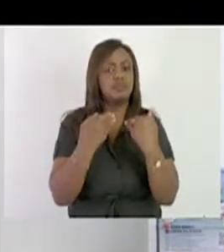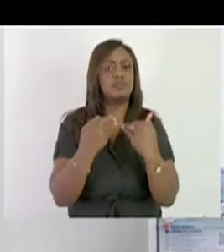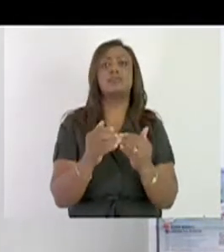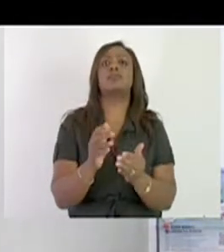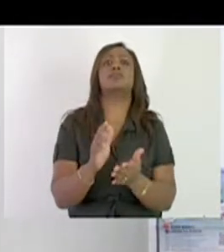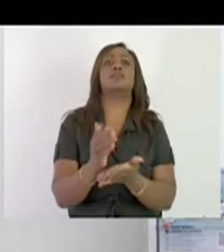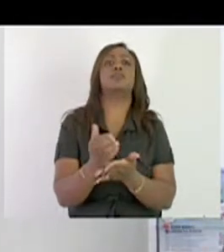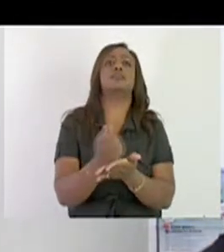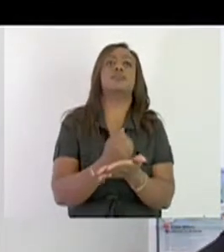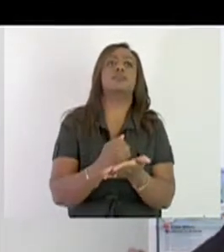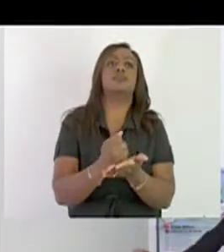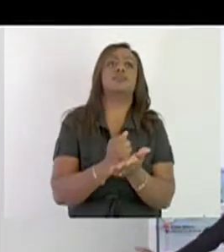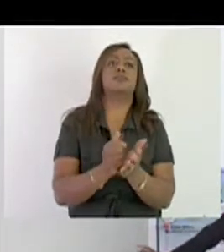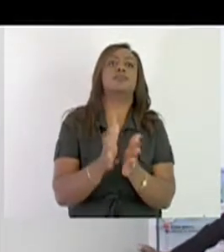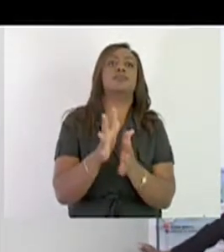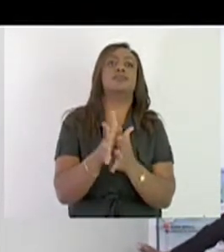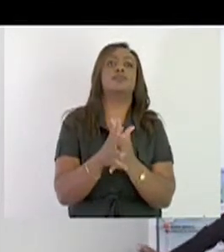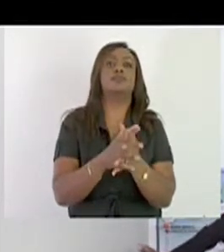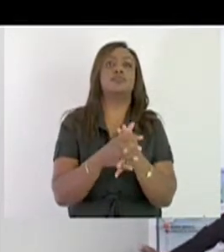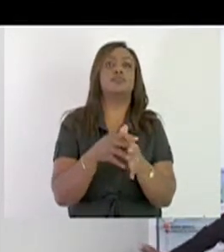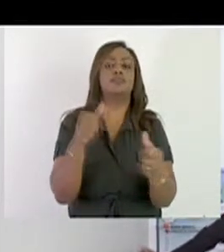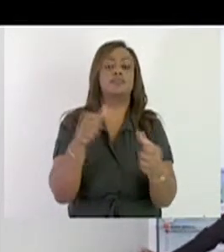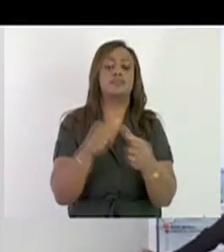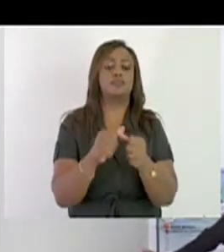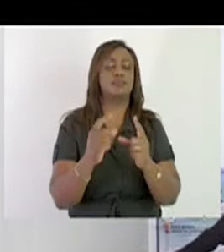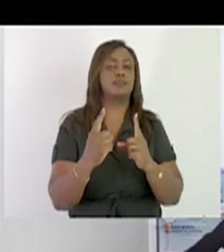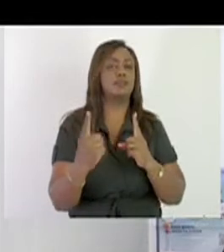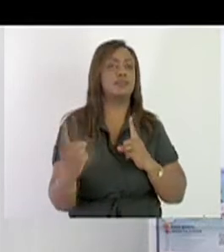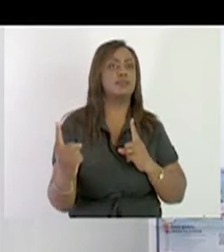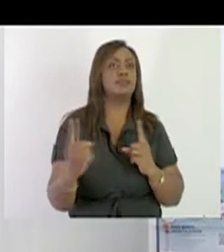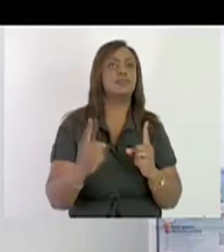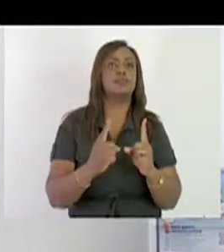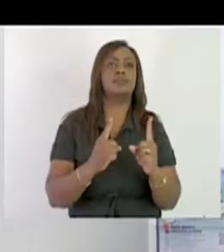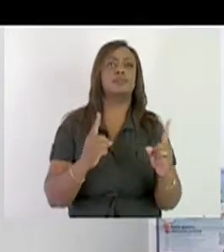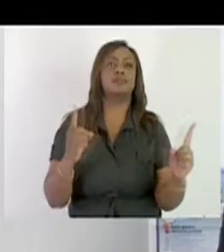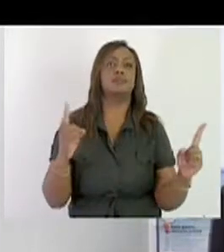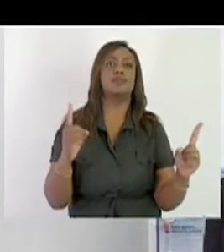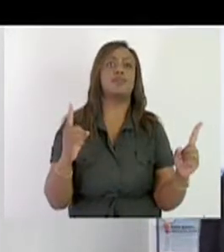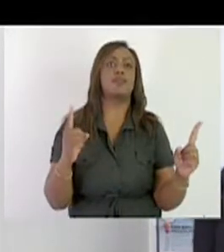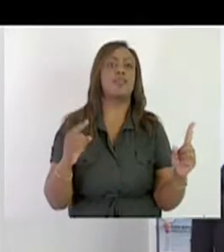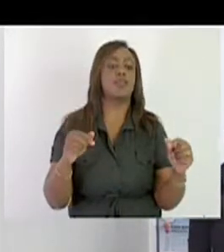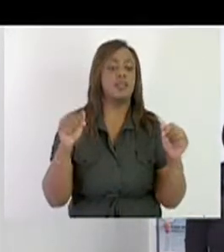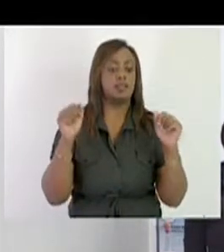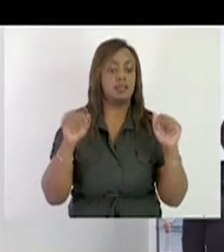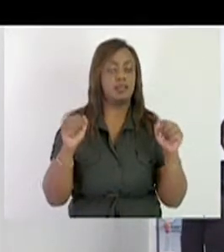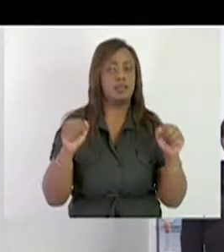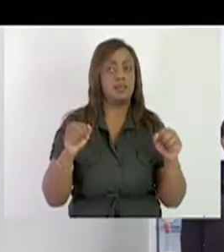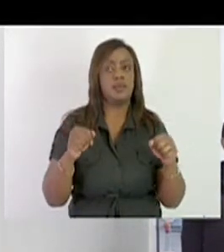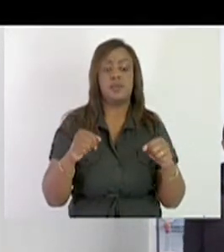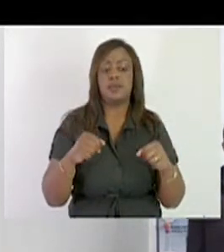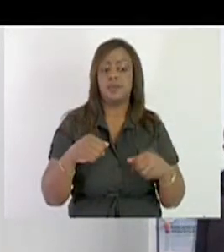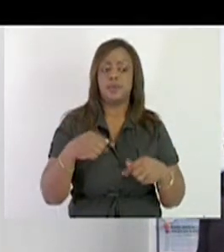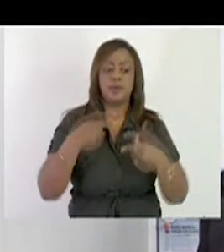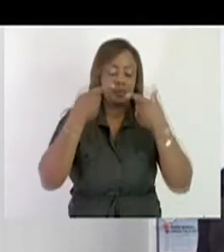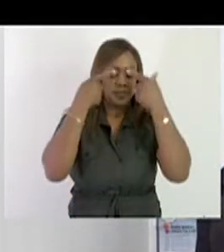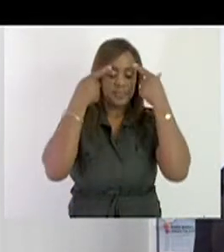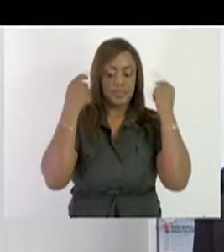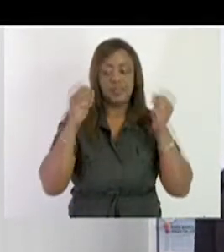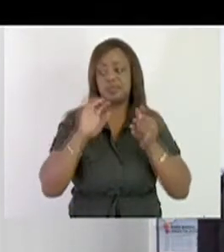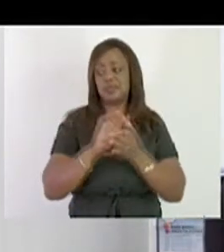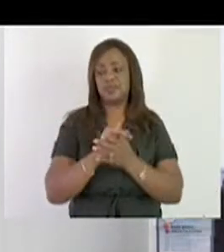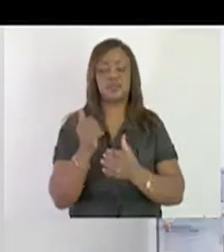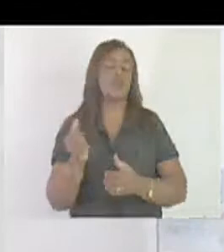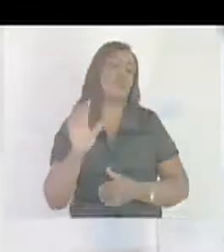and then do not remember the social distance. As from me and Pomwene,